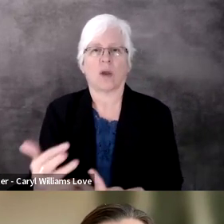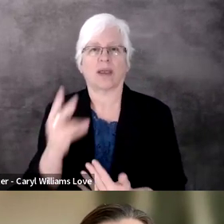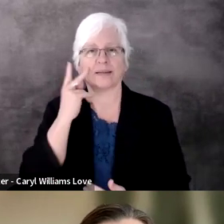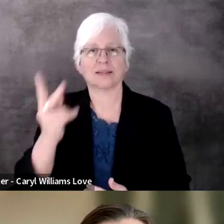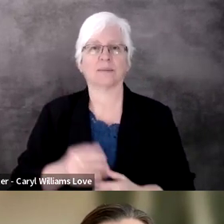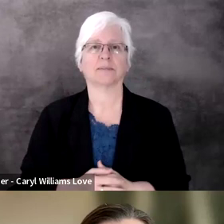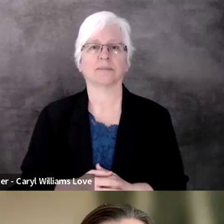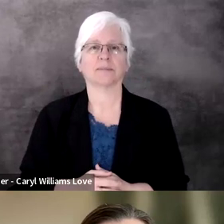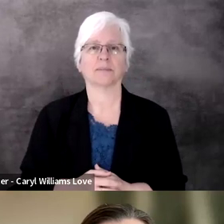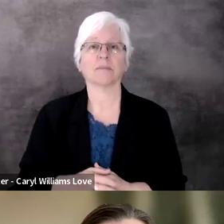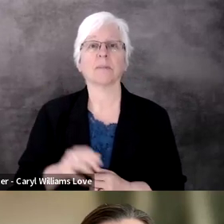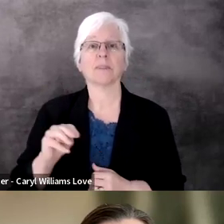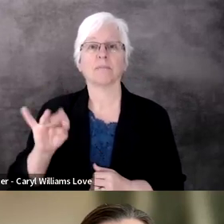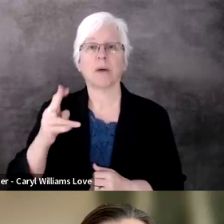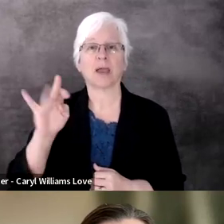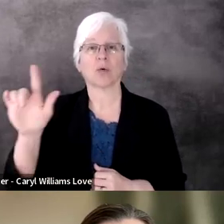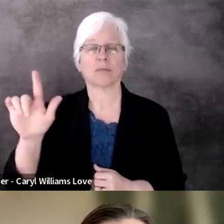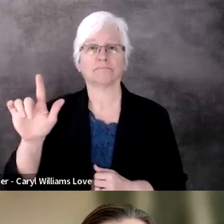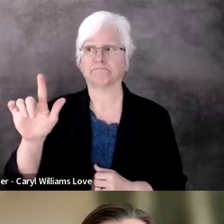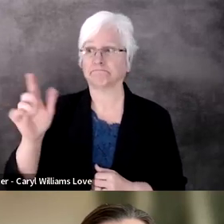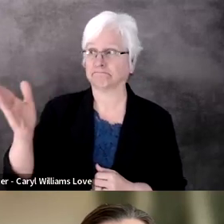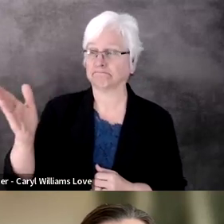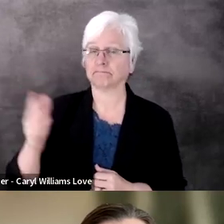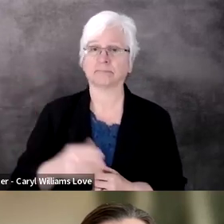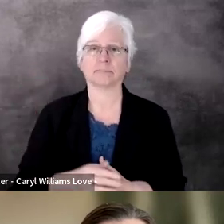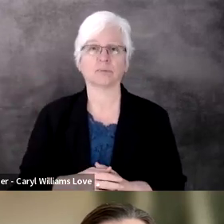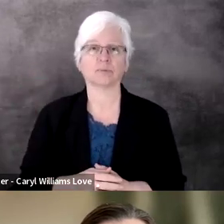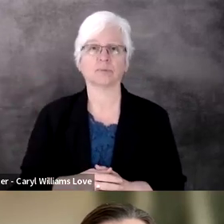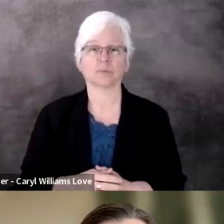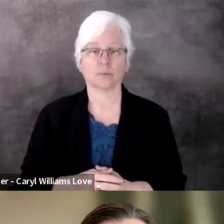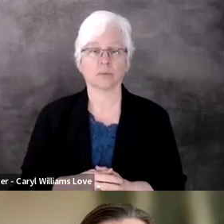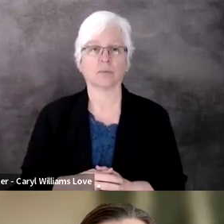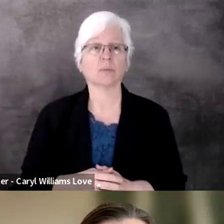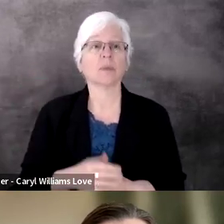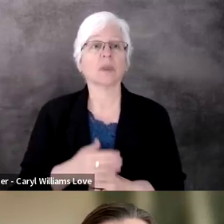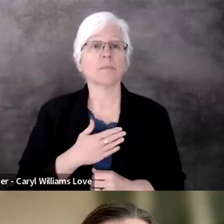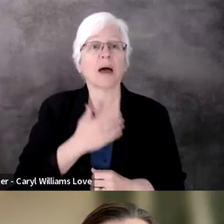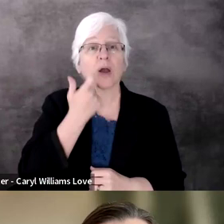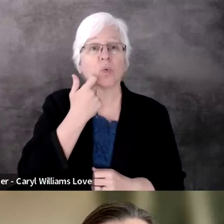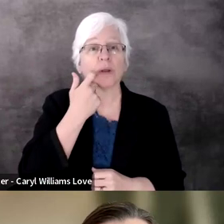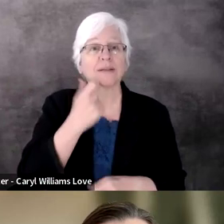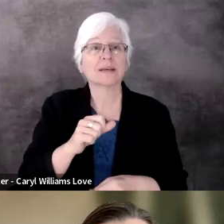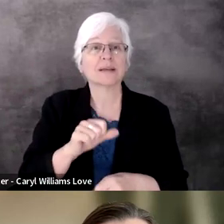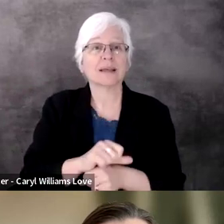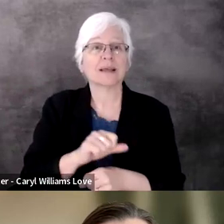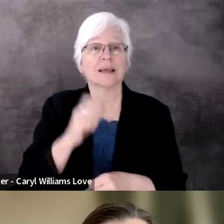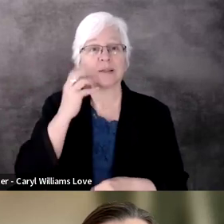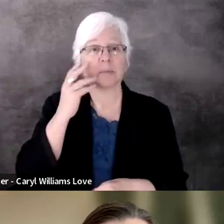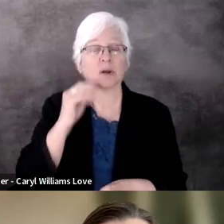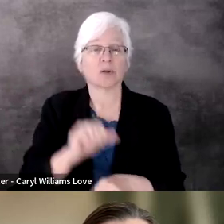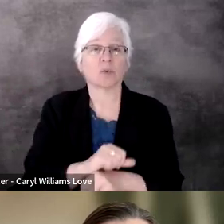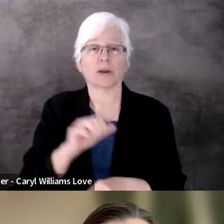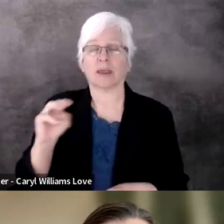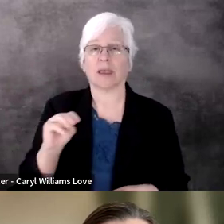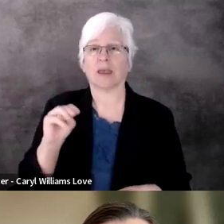Michael. Yeah, in my just recent experiences working MAT in support for the